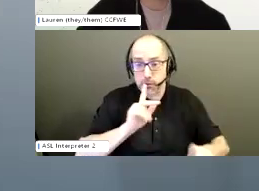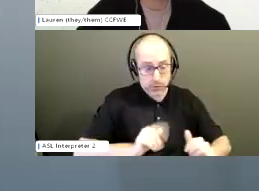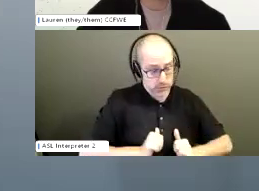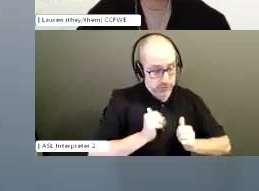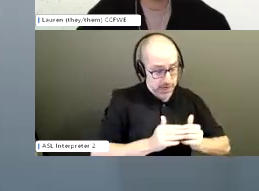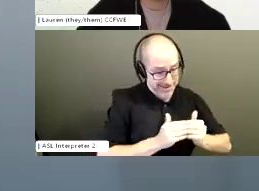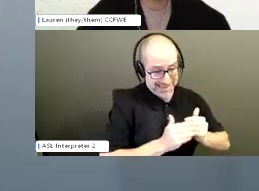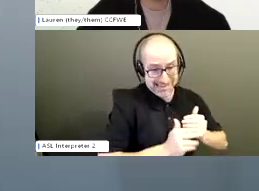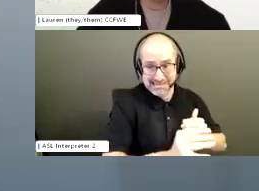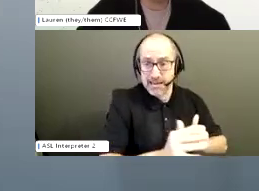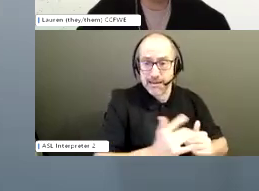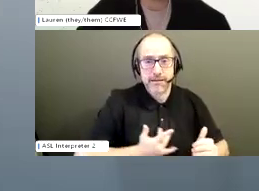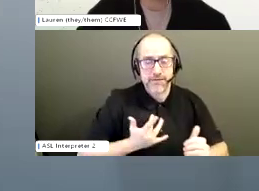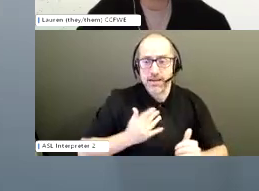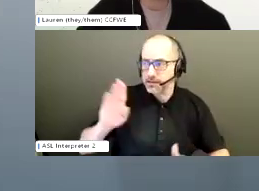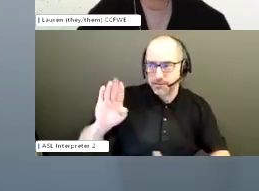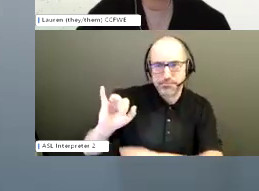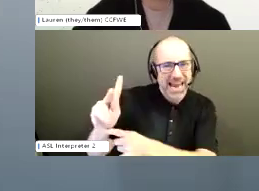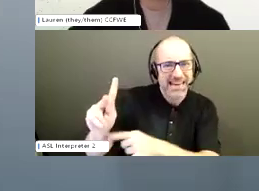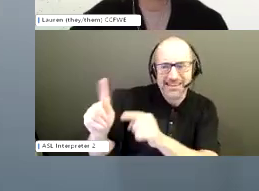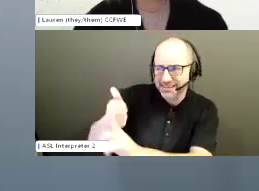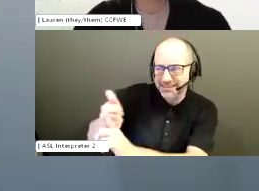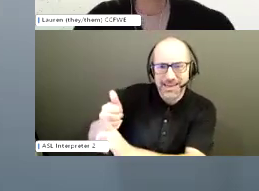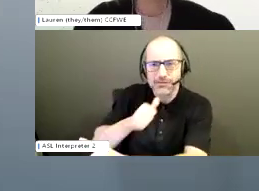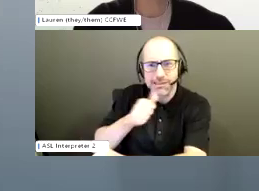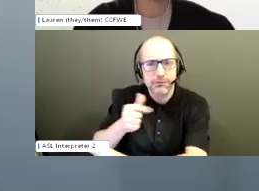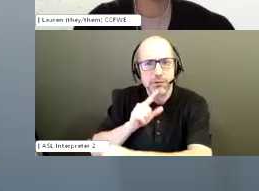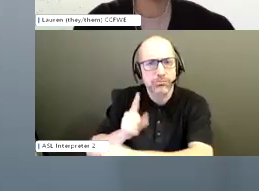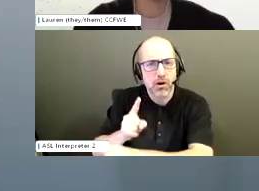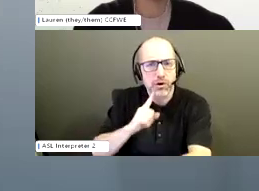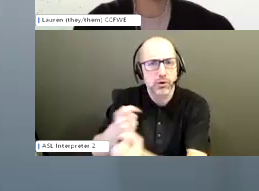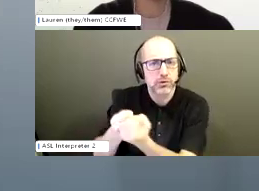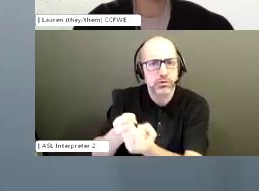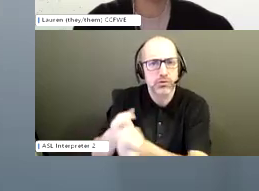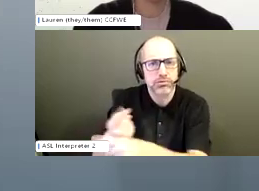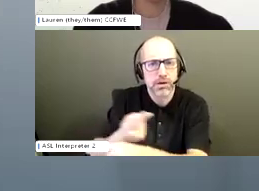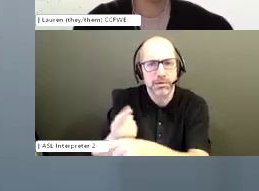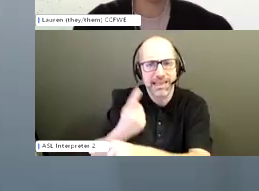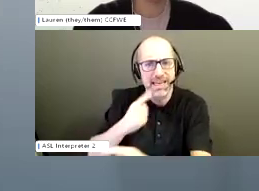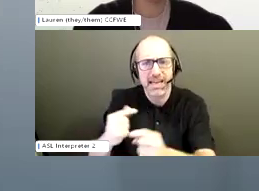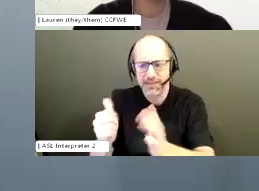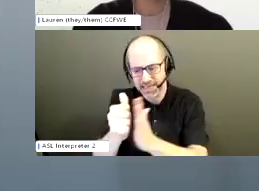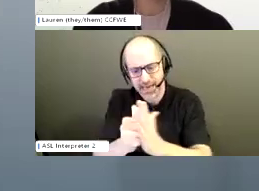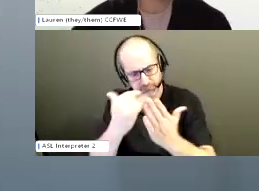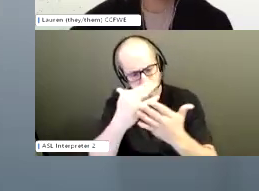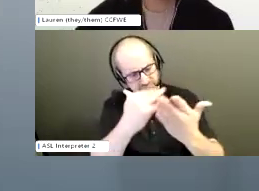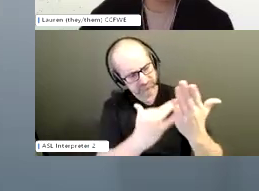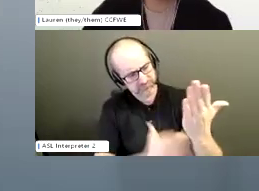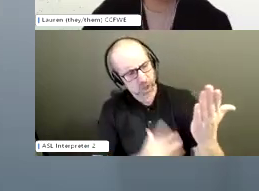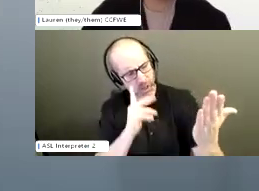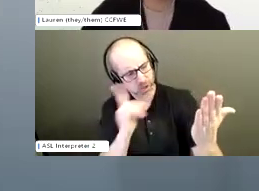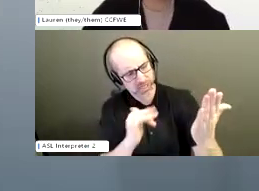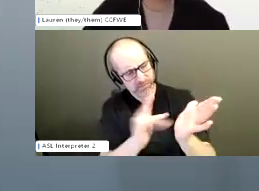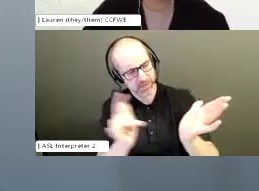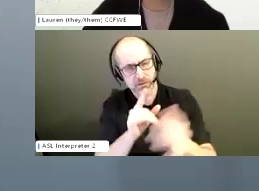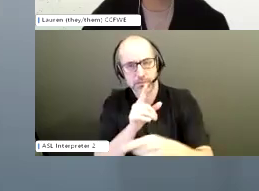bank did not recognize or respond appropriately when signs of economic abuse were present. There's a significant